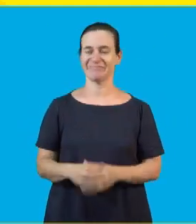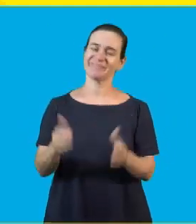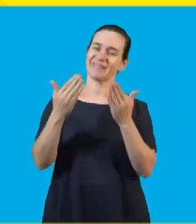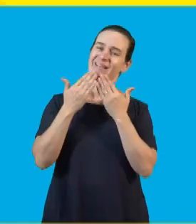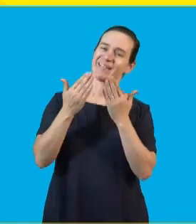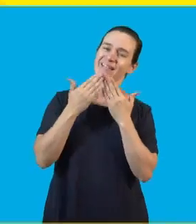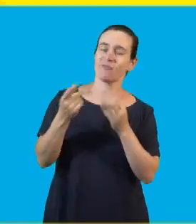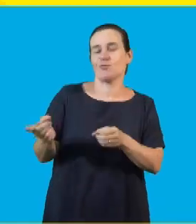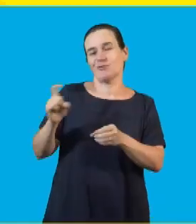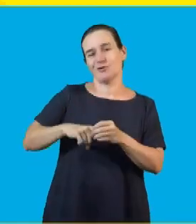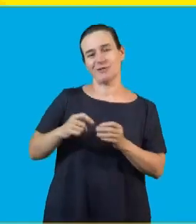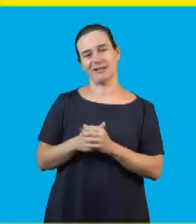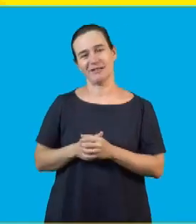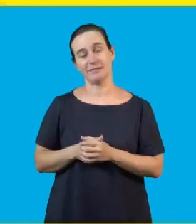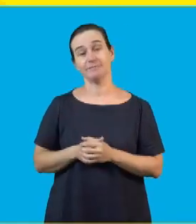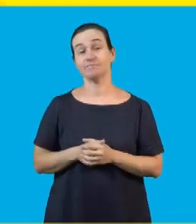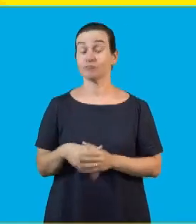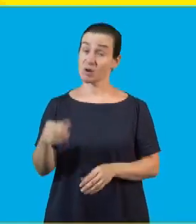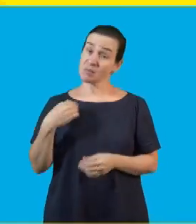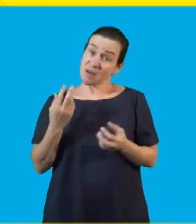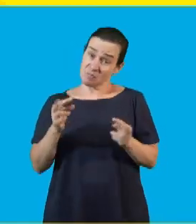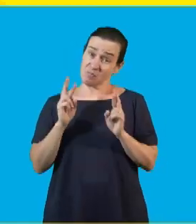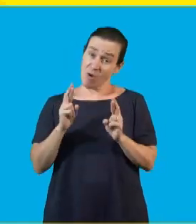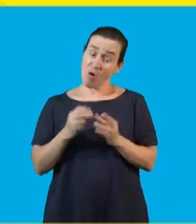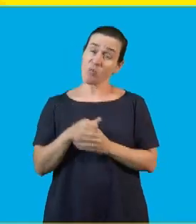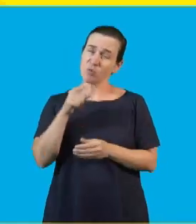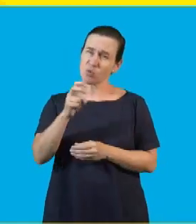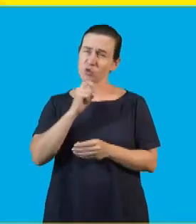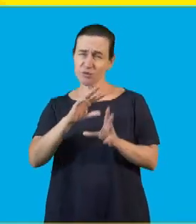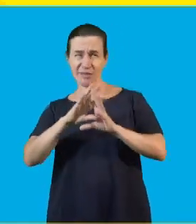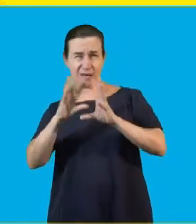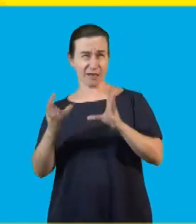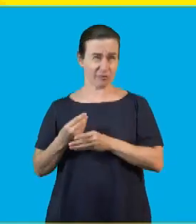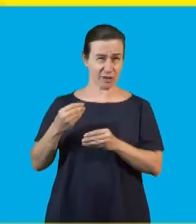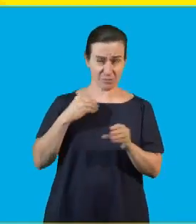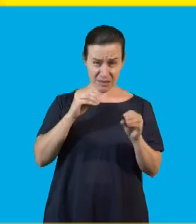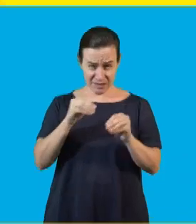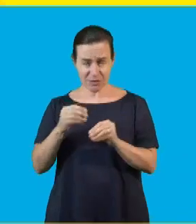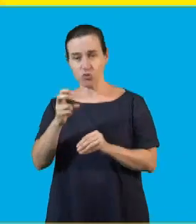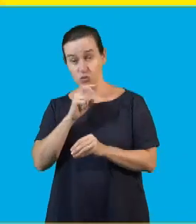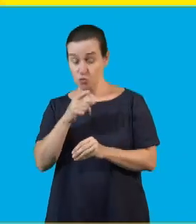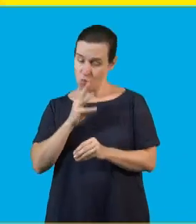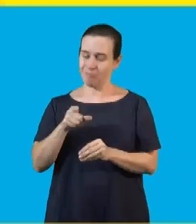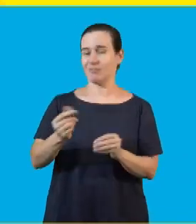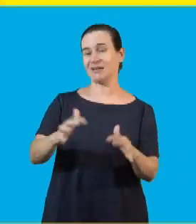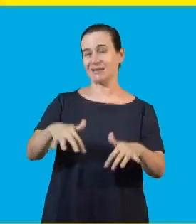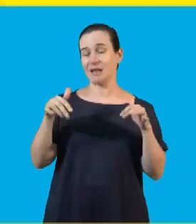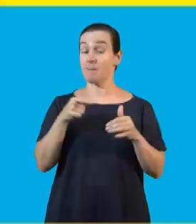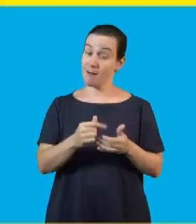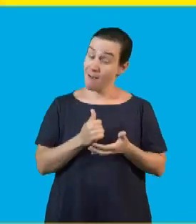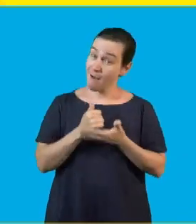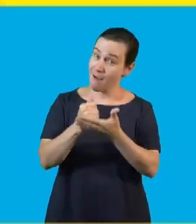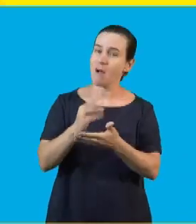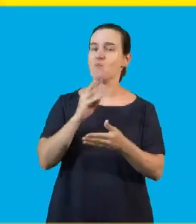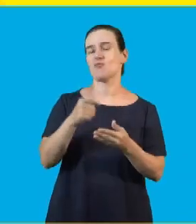exams. Thank you so much for joining me, grade 12s. I hope that you will apply all of these ideas in your exam and